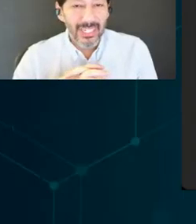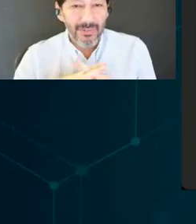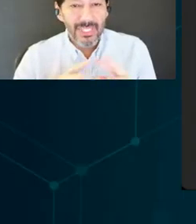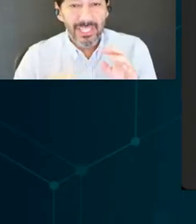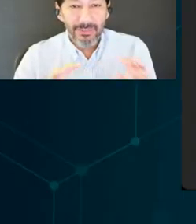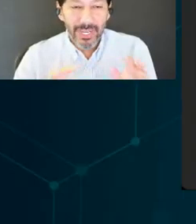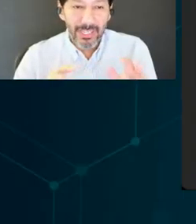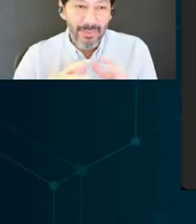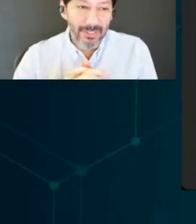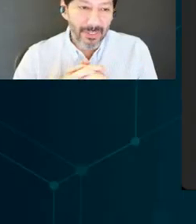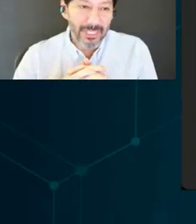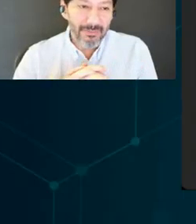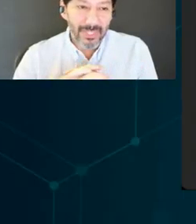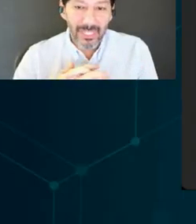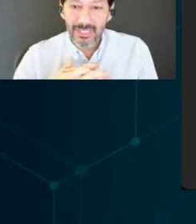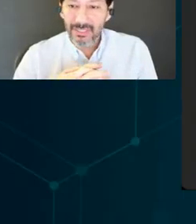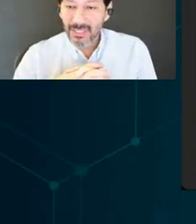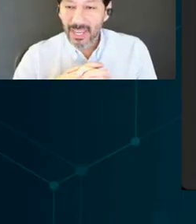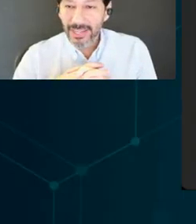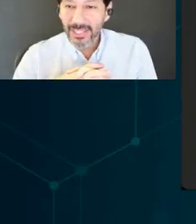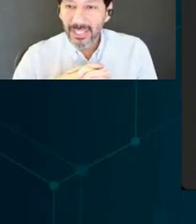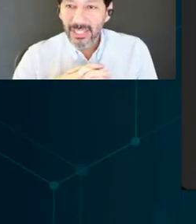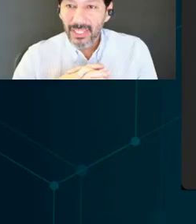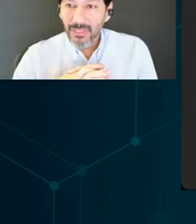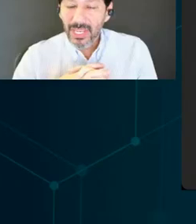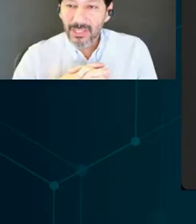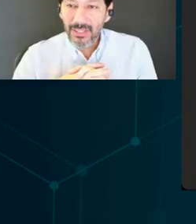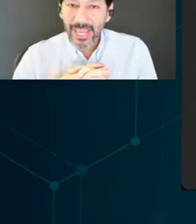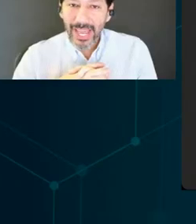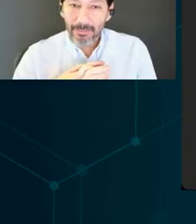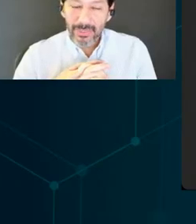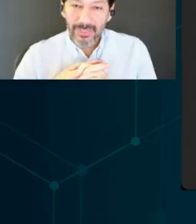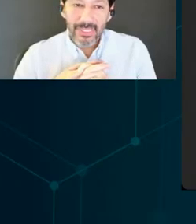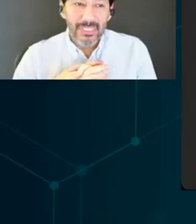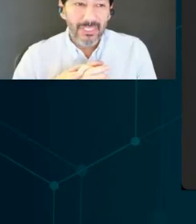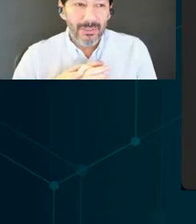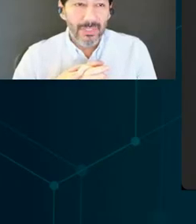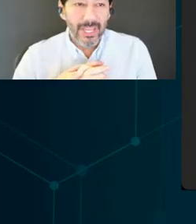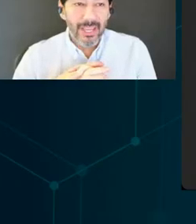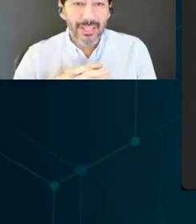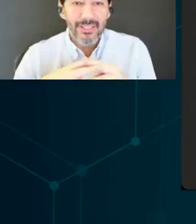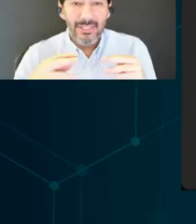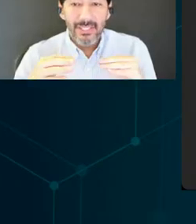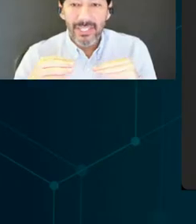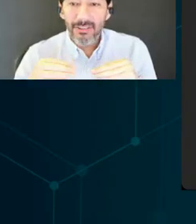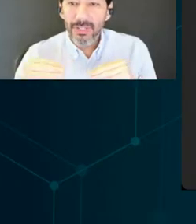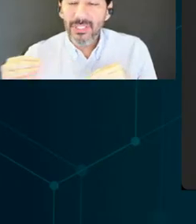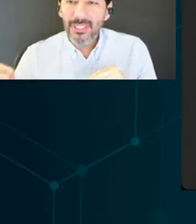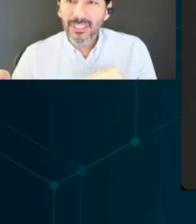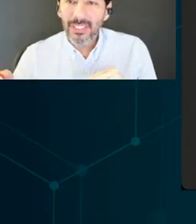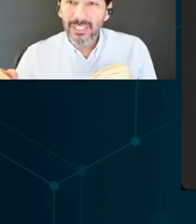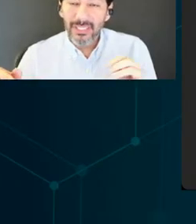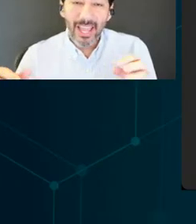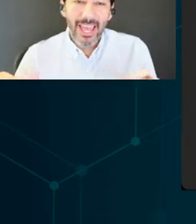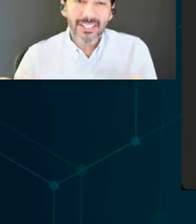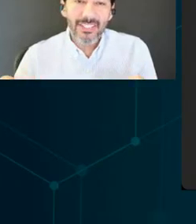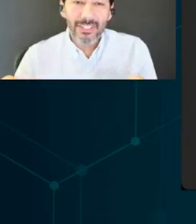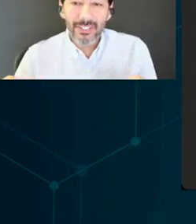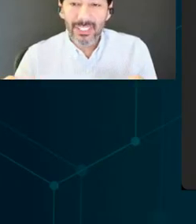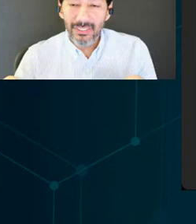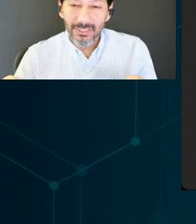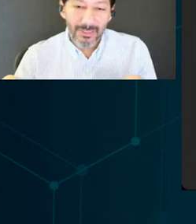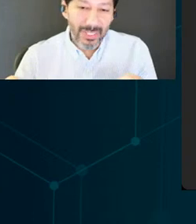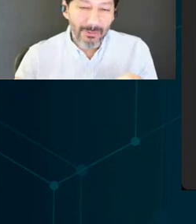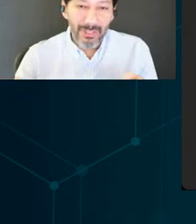machine, and I was iterating through them. And as you say, it was actually Apple who has increasingly